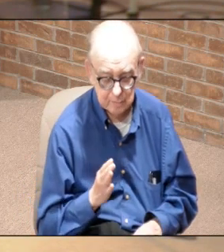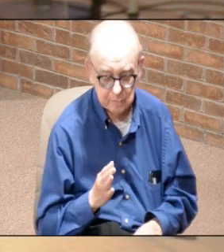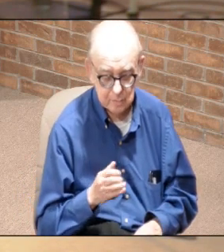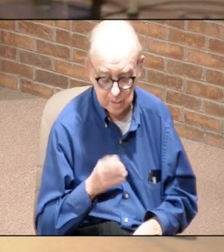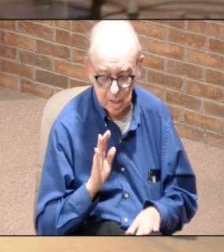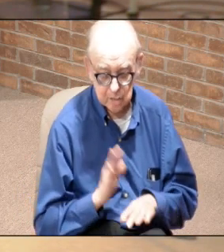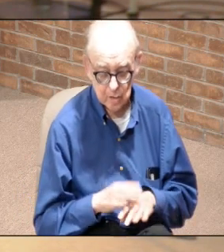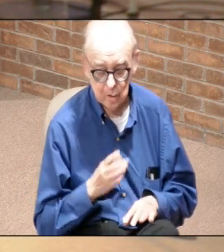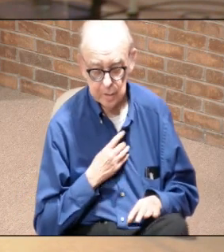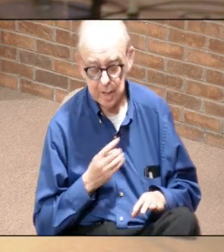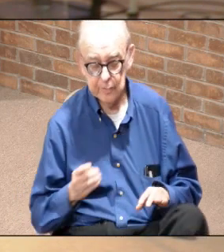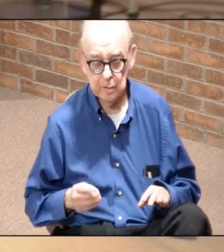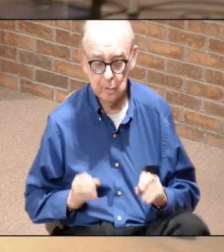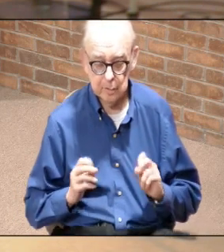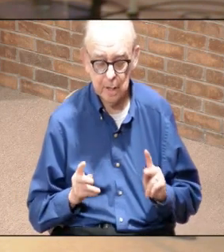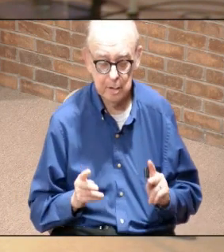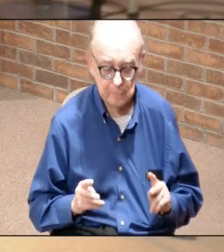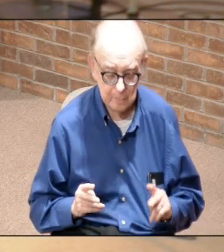okay?